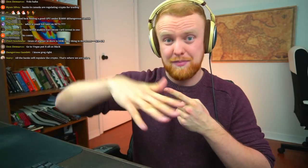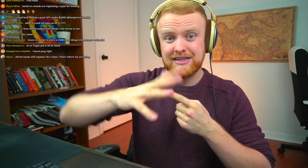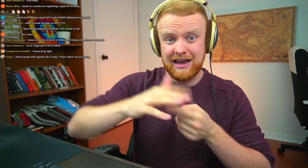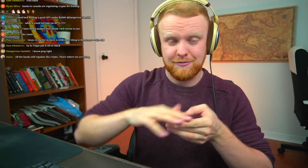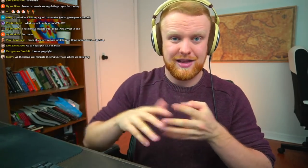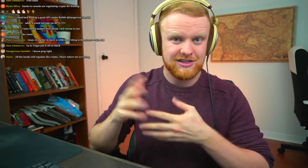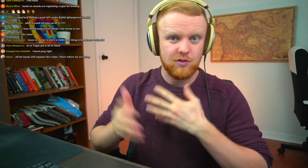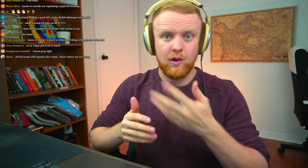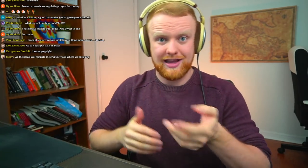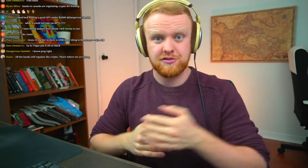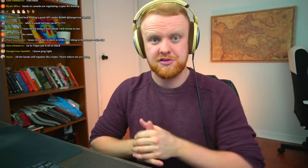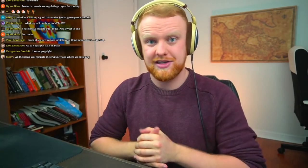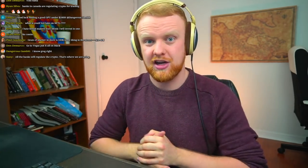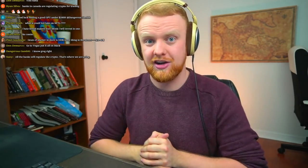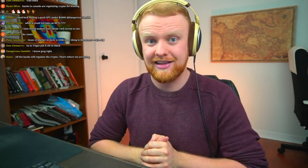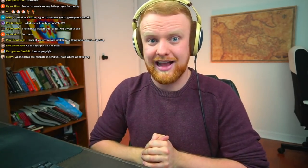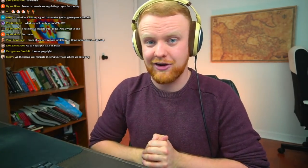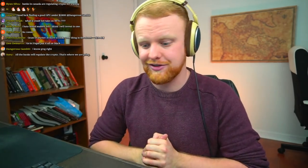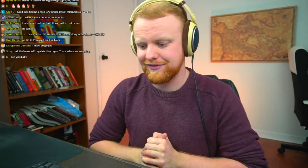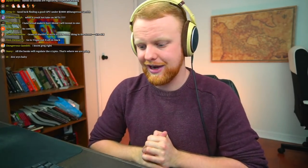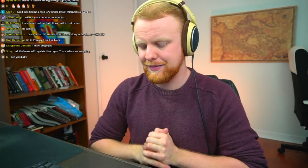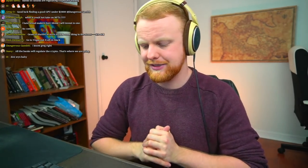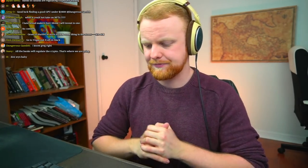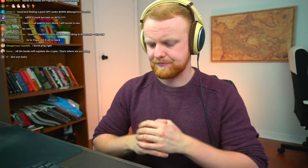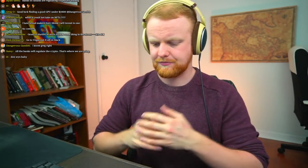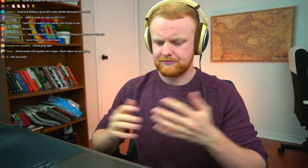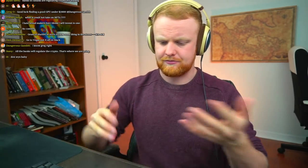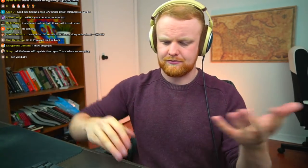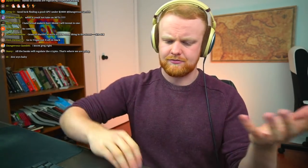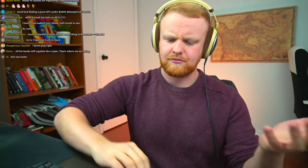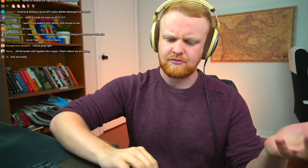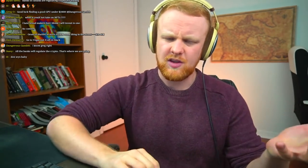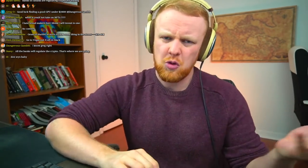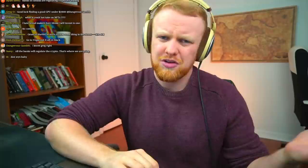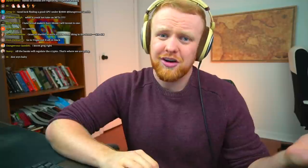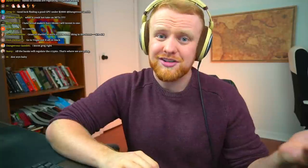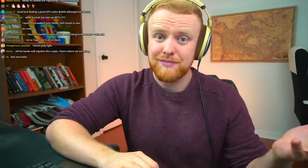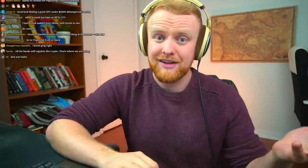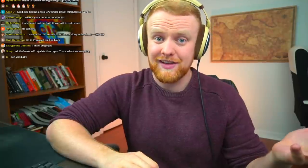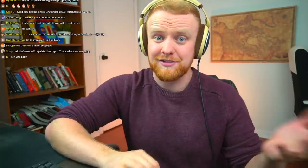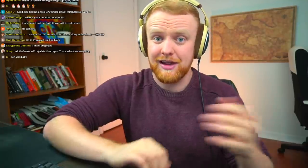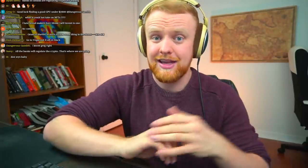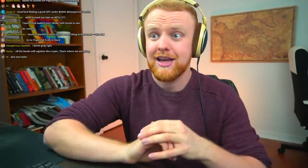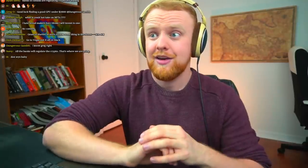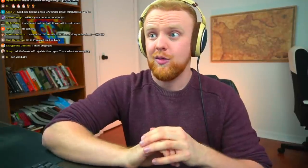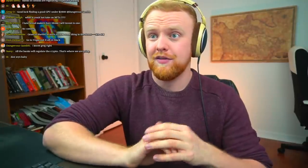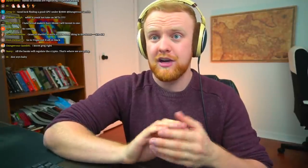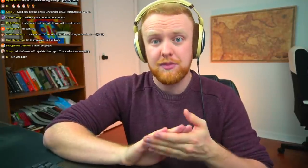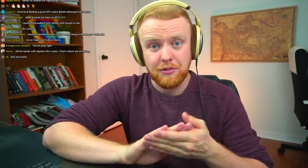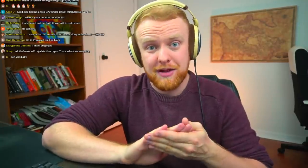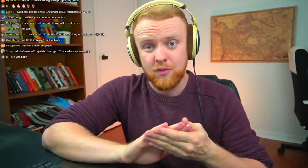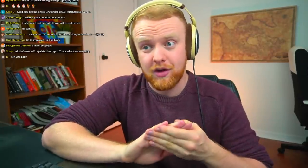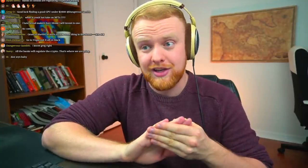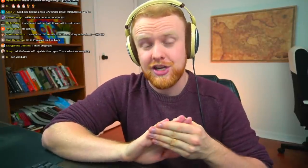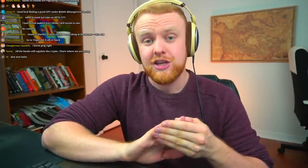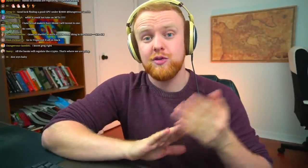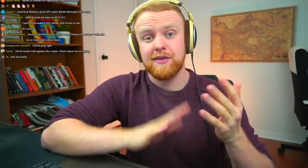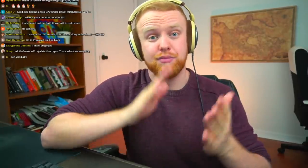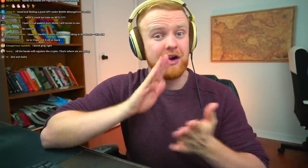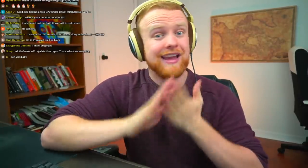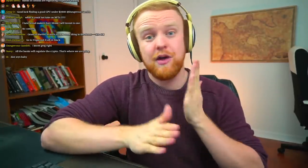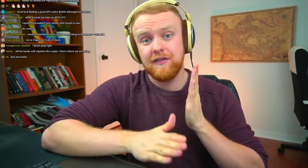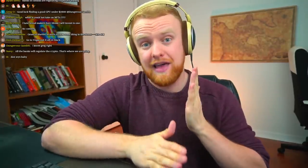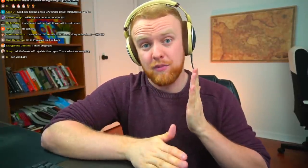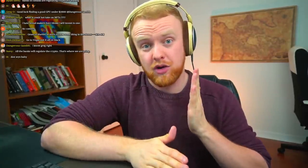can go up and down based on what interest rates are in that current environment. Well, there are some benefits, right? With a variable rate mortgage, you